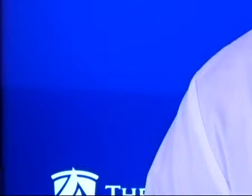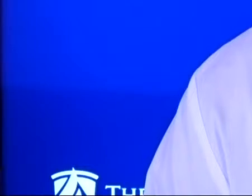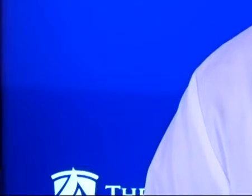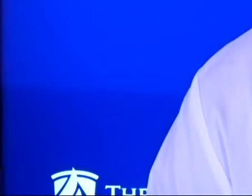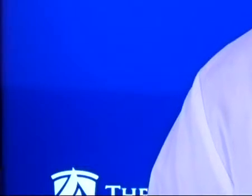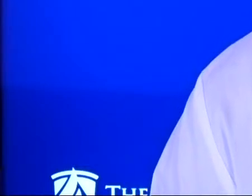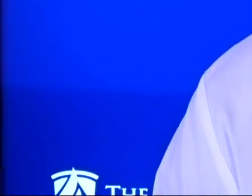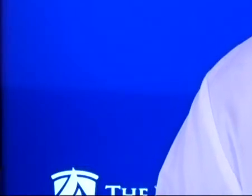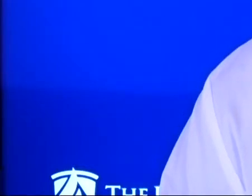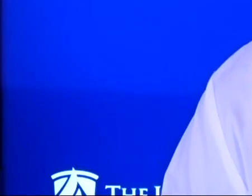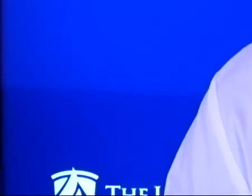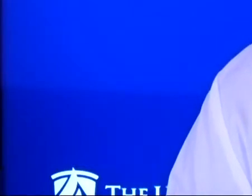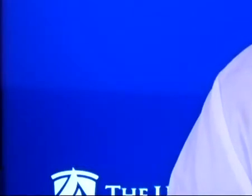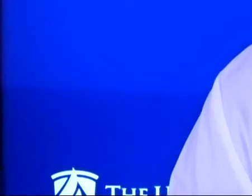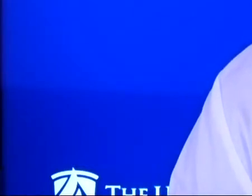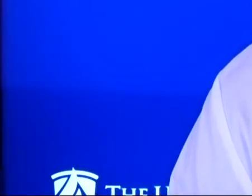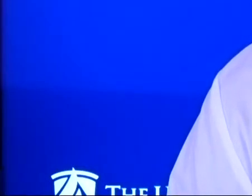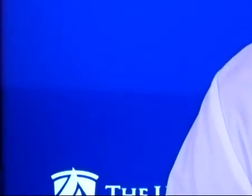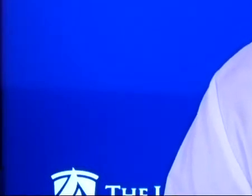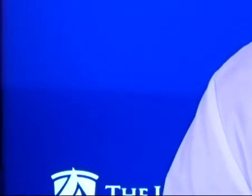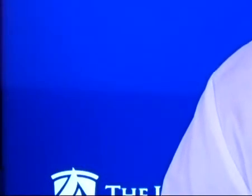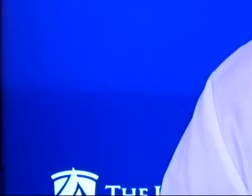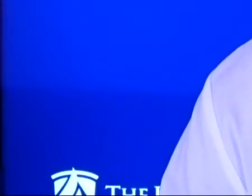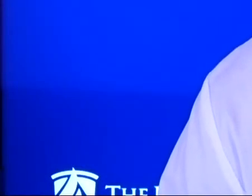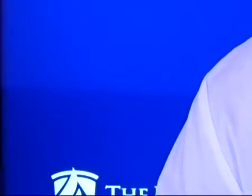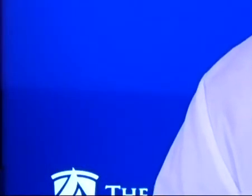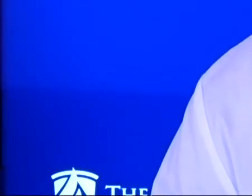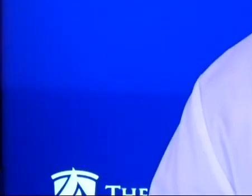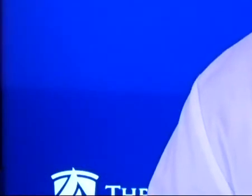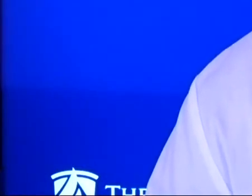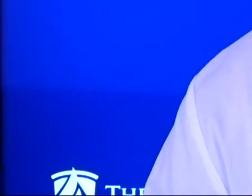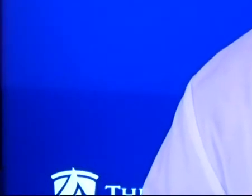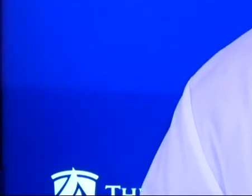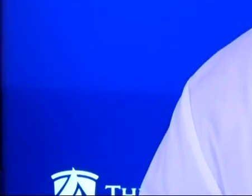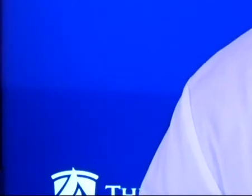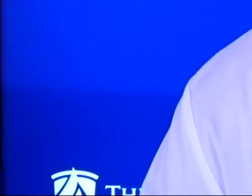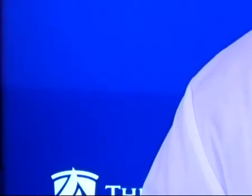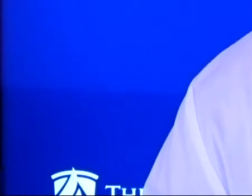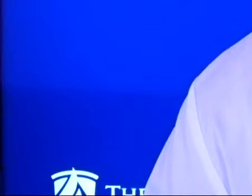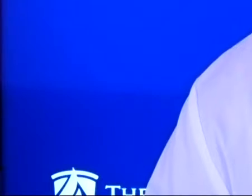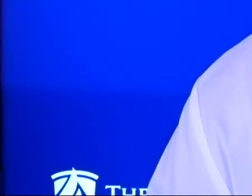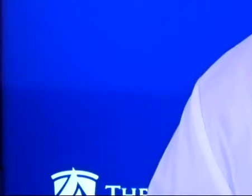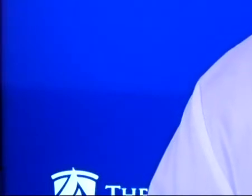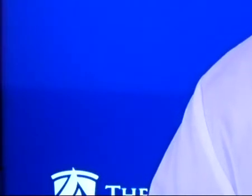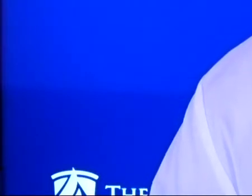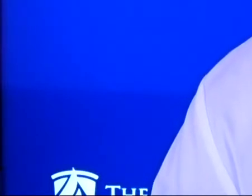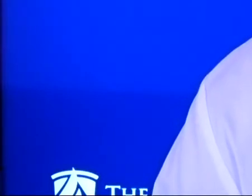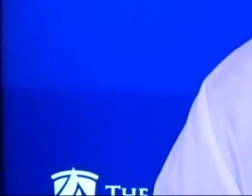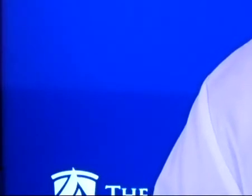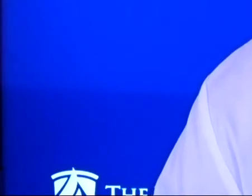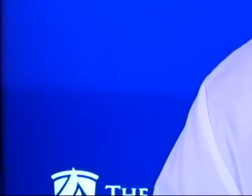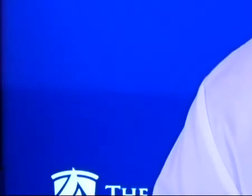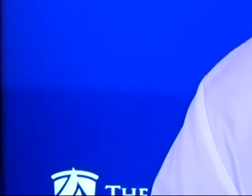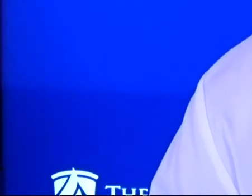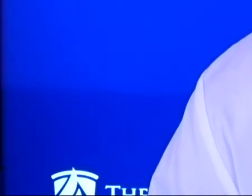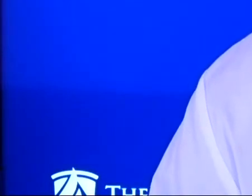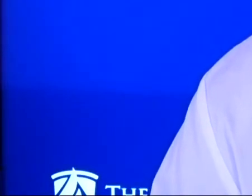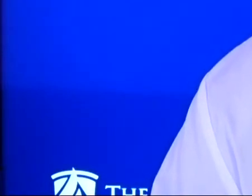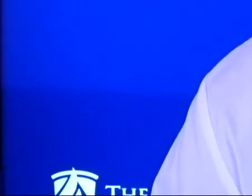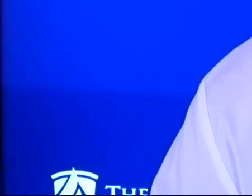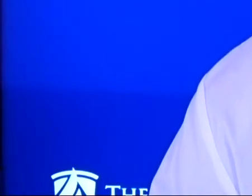month time period. But we also know that right now there is still circulation of the virus, but it is much lower. We know BA2